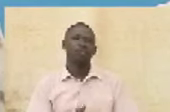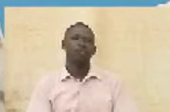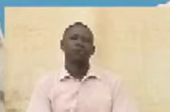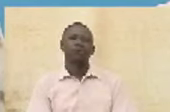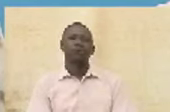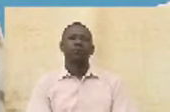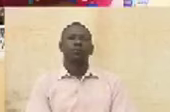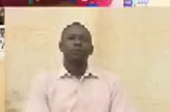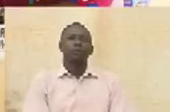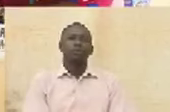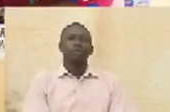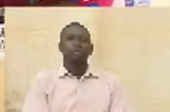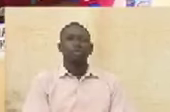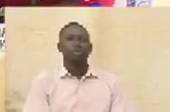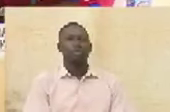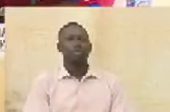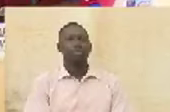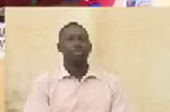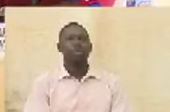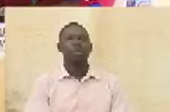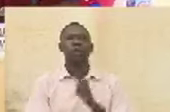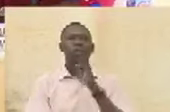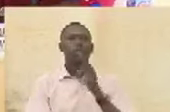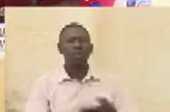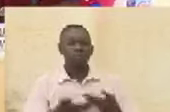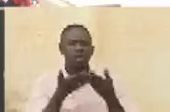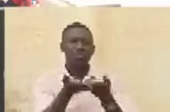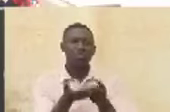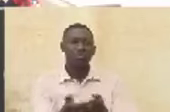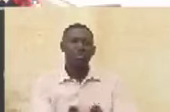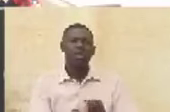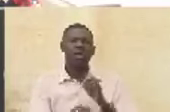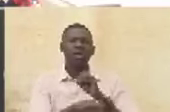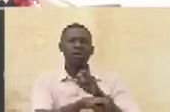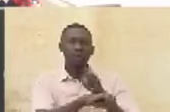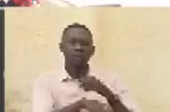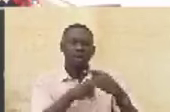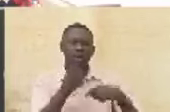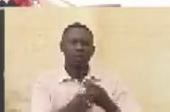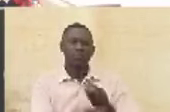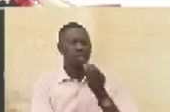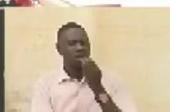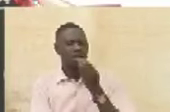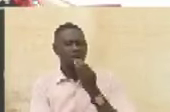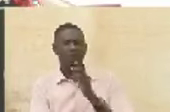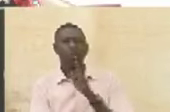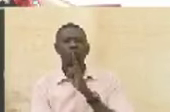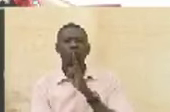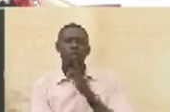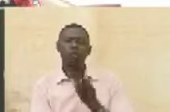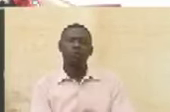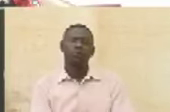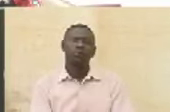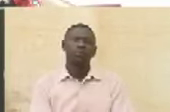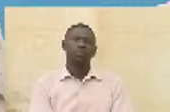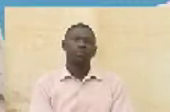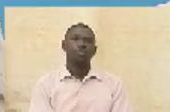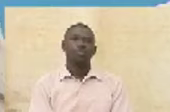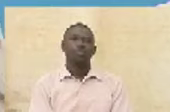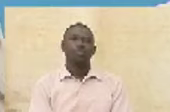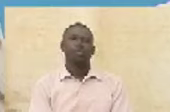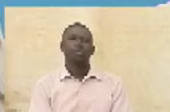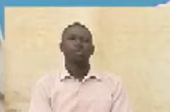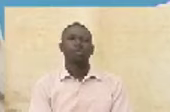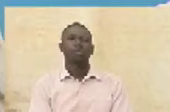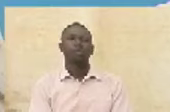their stomachs. And who was giving you this advice about eating? Jumala benyi yamaro di kalagan purale domoroke.